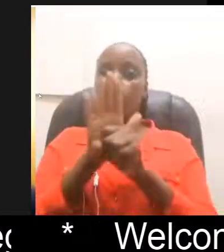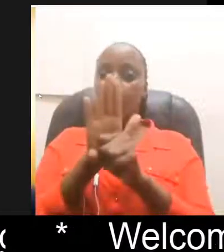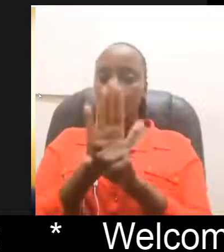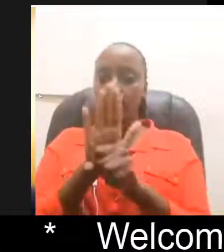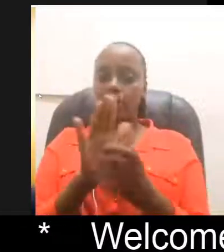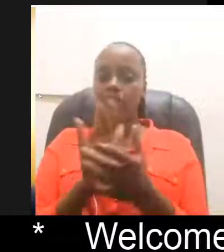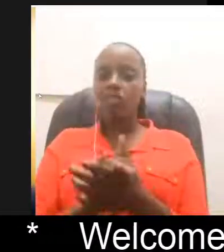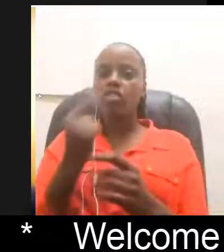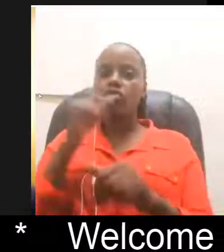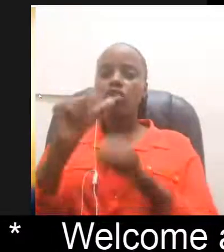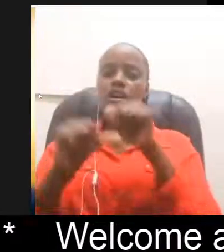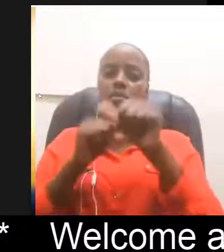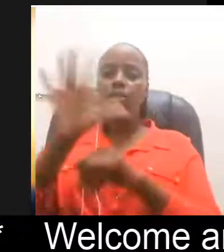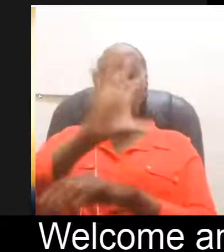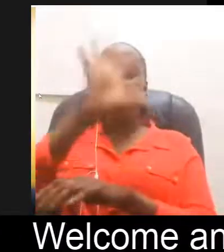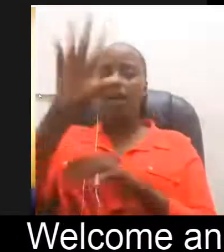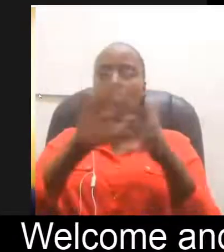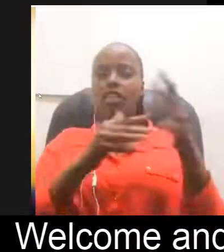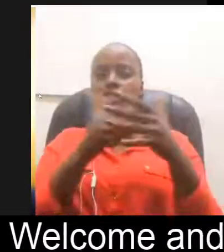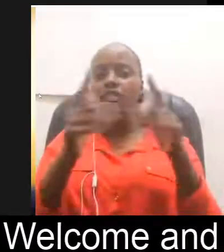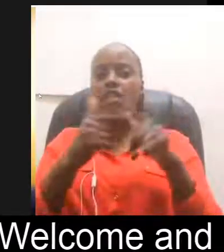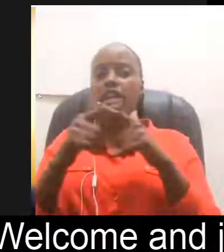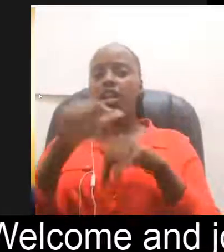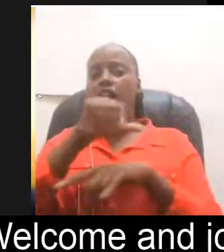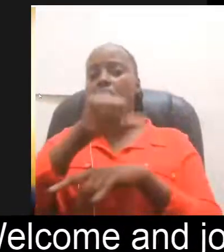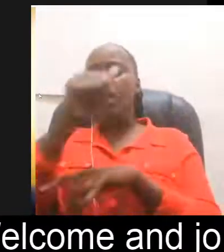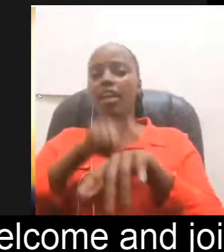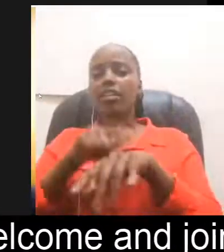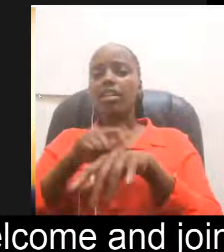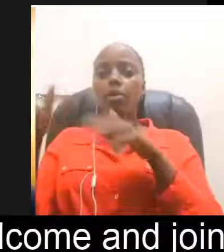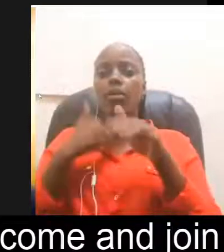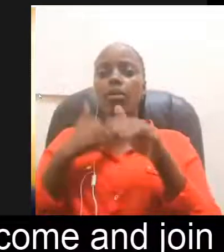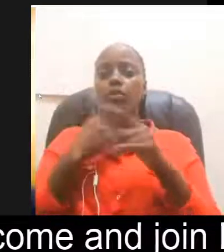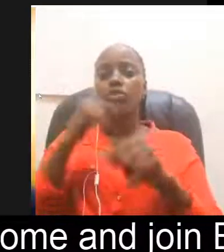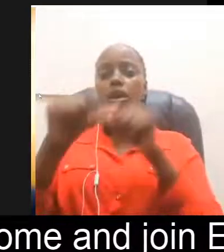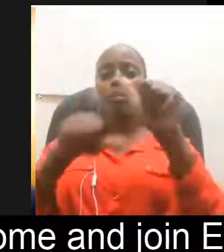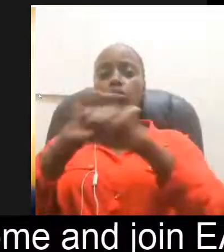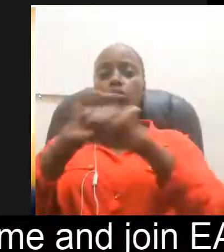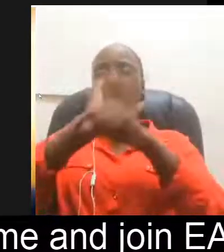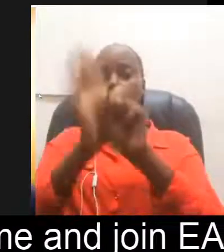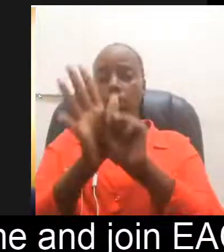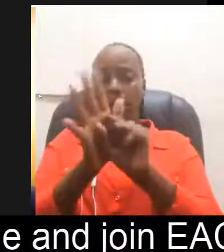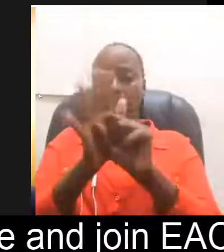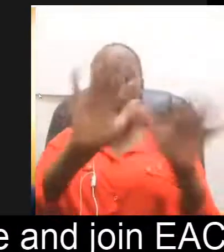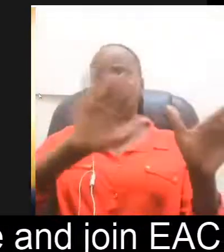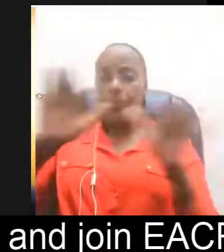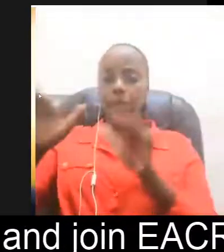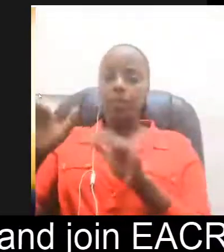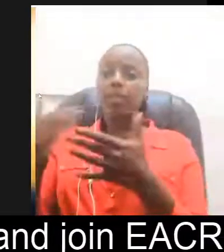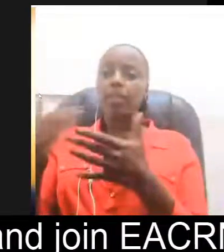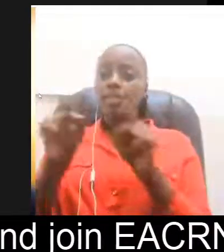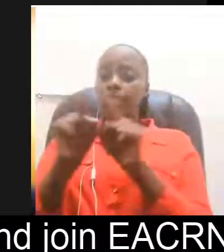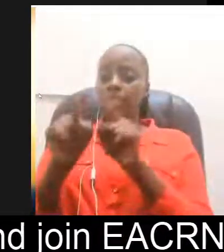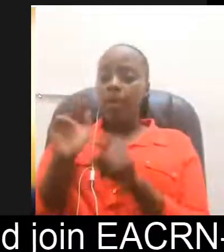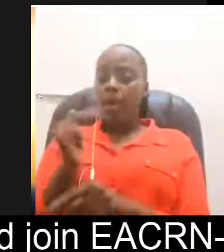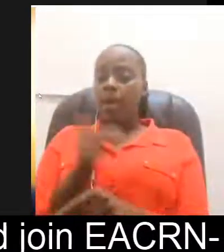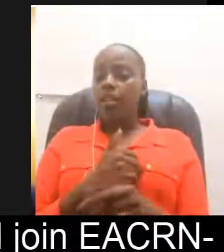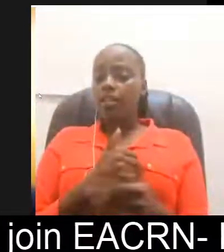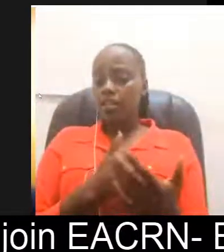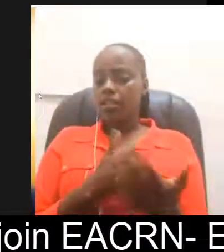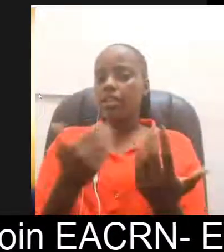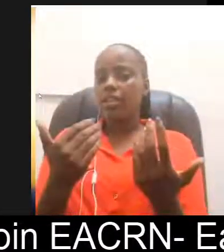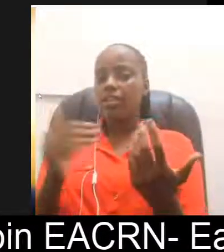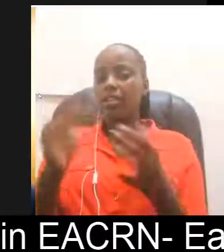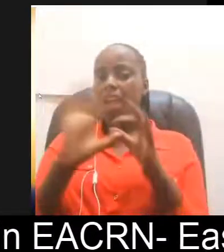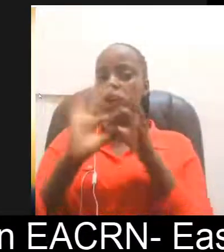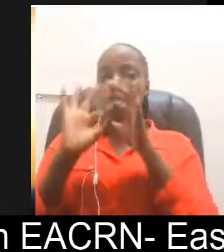the African Charter. Maybe I'll get another time to talk about COVID. I want to say that as a country, let's say as a coalition,